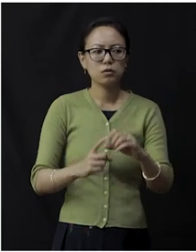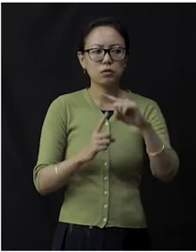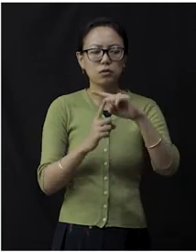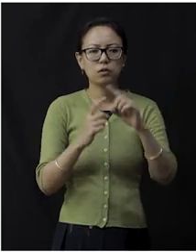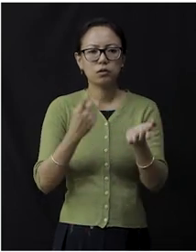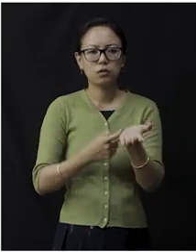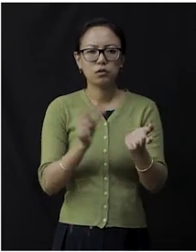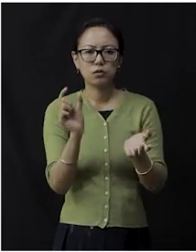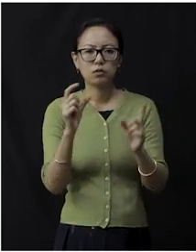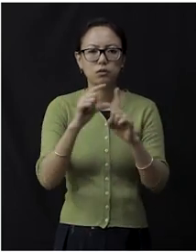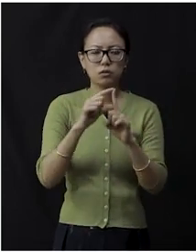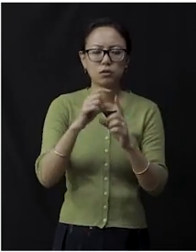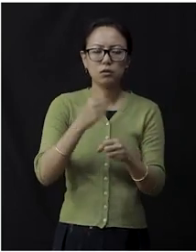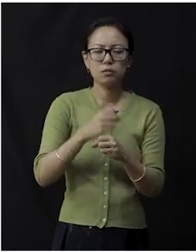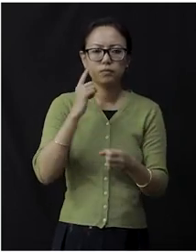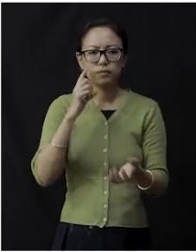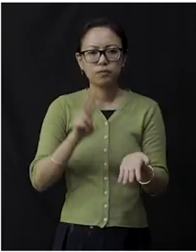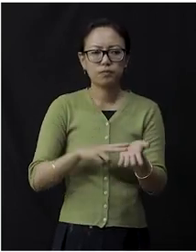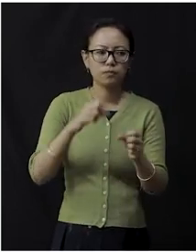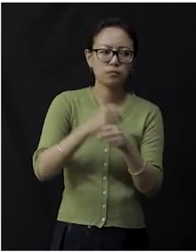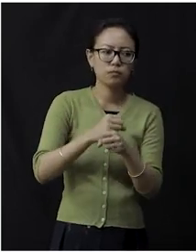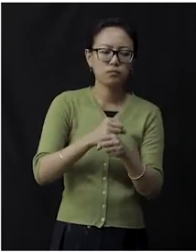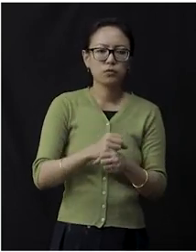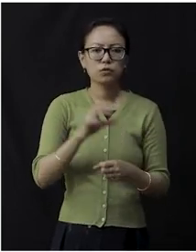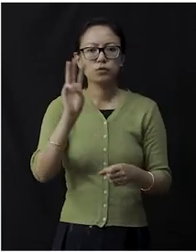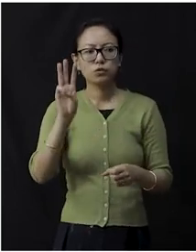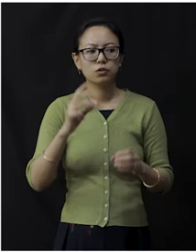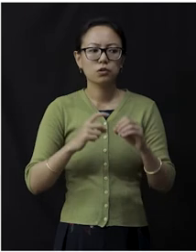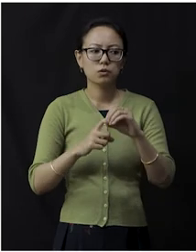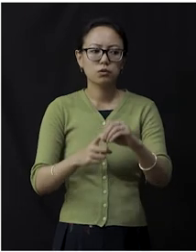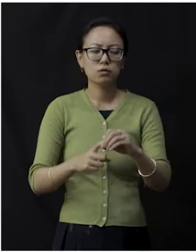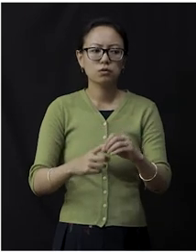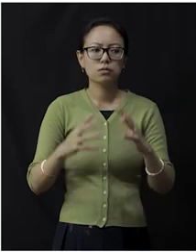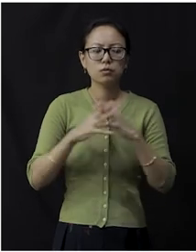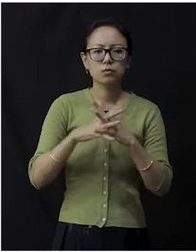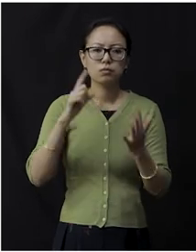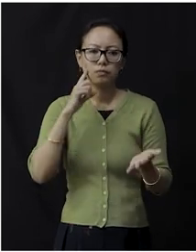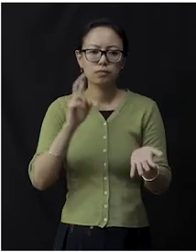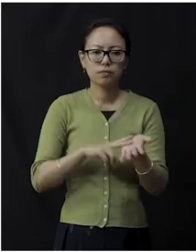is W-I-N-K-E-D, and the fourth one is